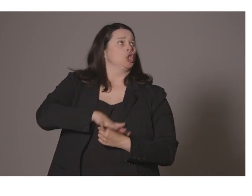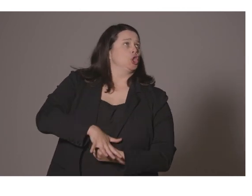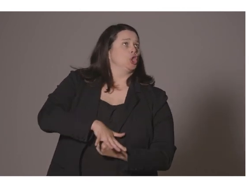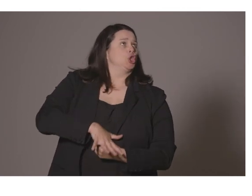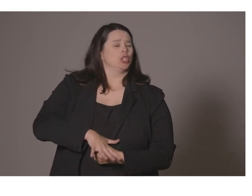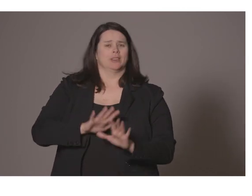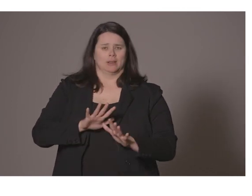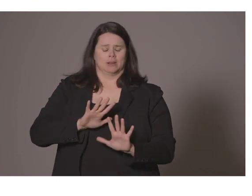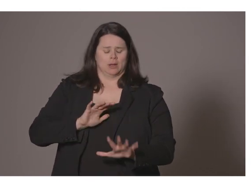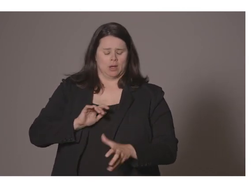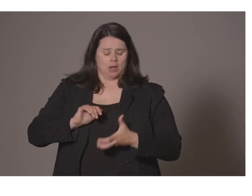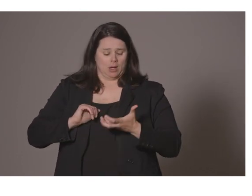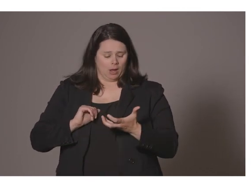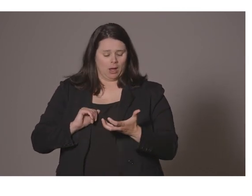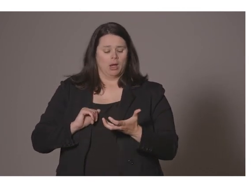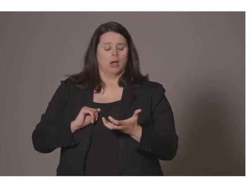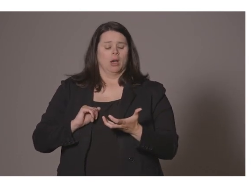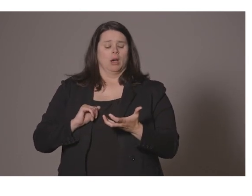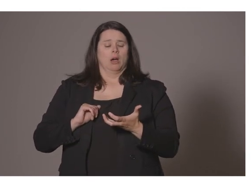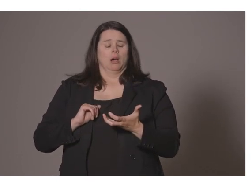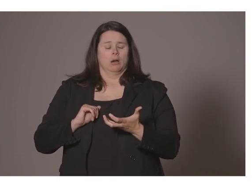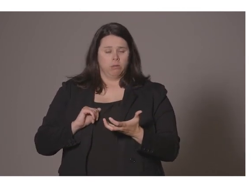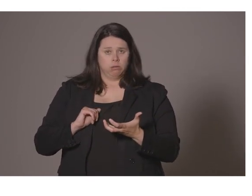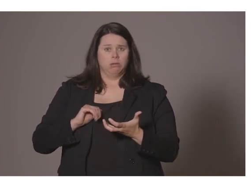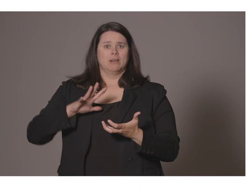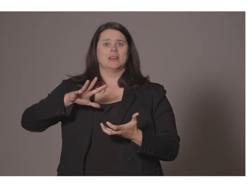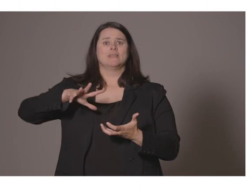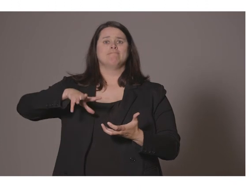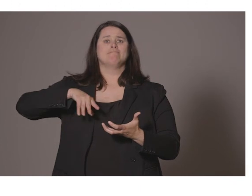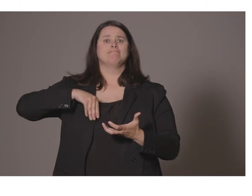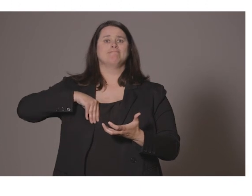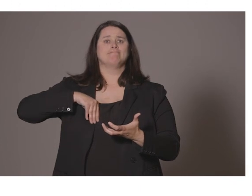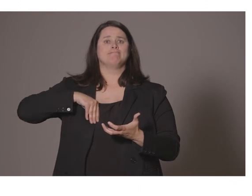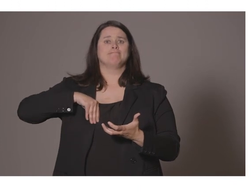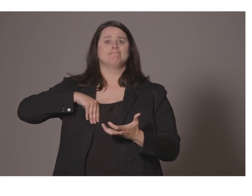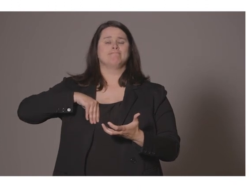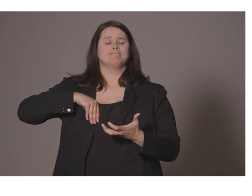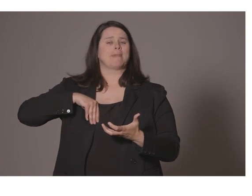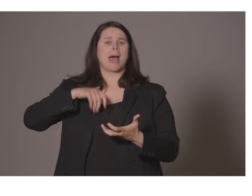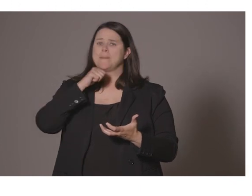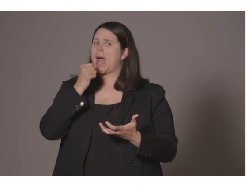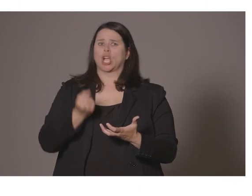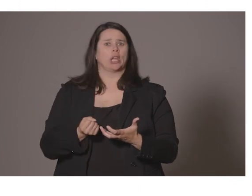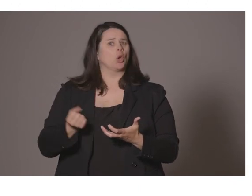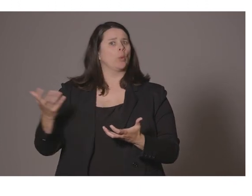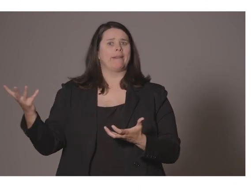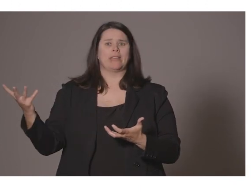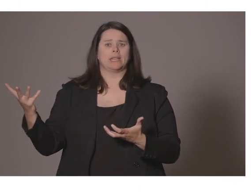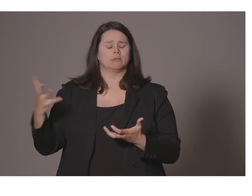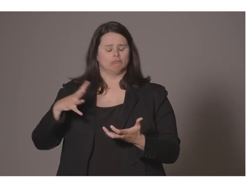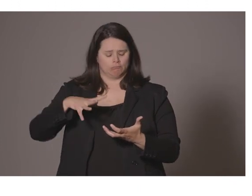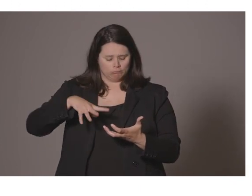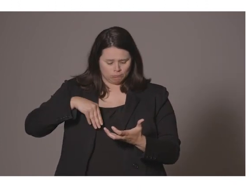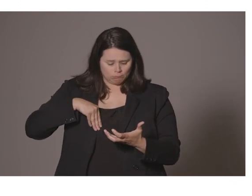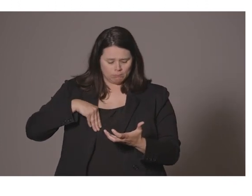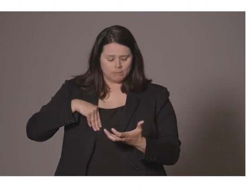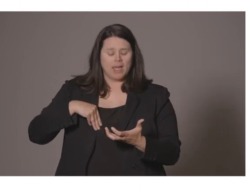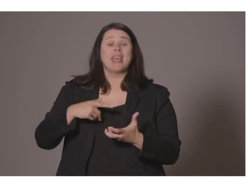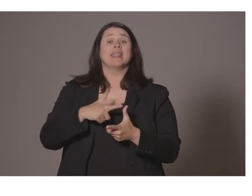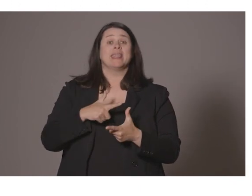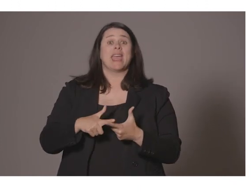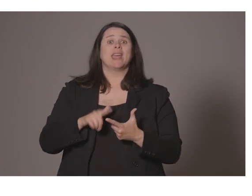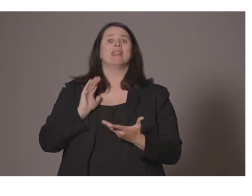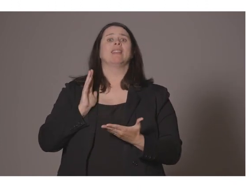Paradoxically, once we release the proposition that we are going to get rid of the suffering, then the potential to alleviate the suffering becomes